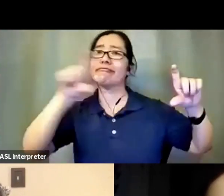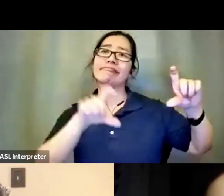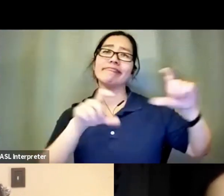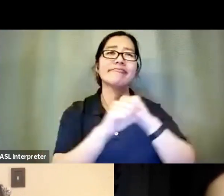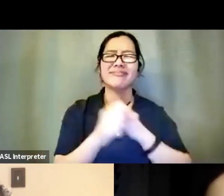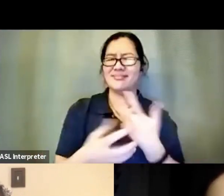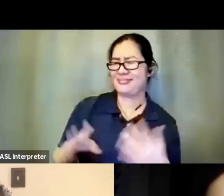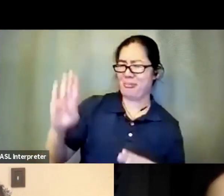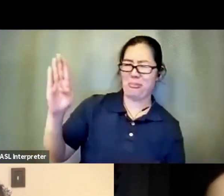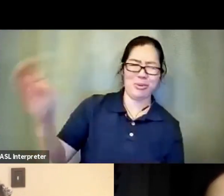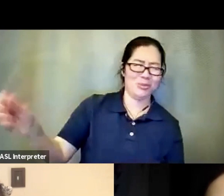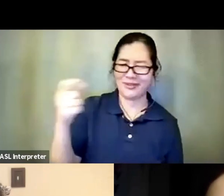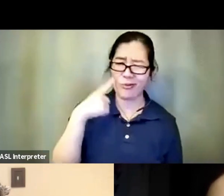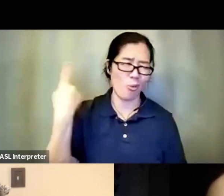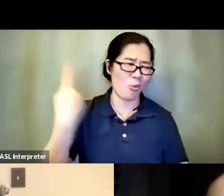for one day.